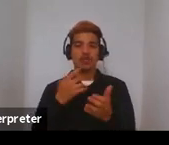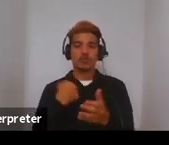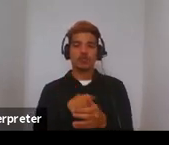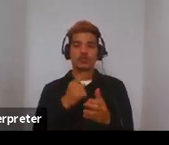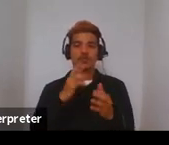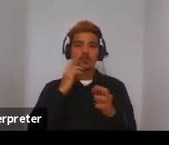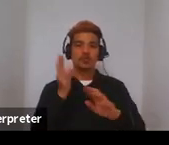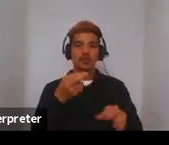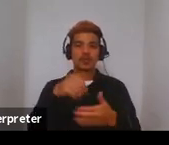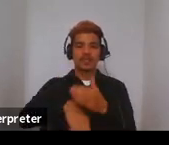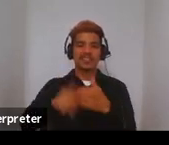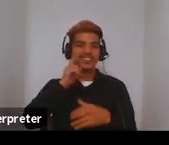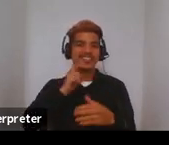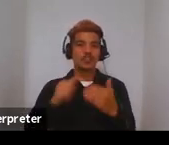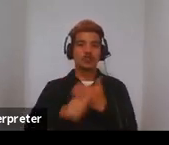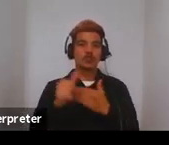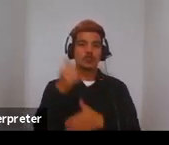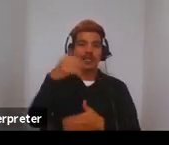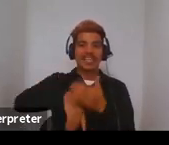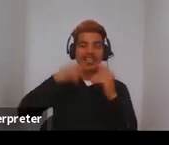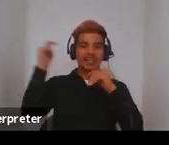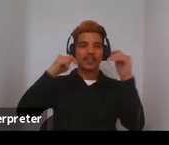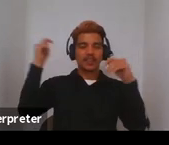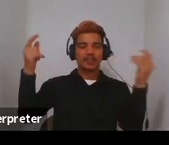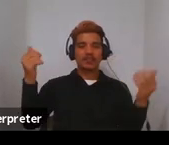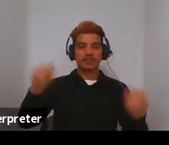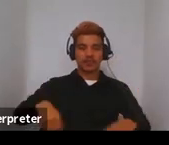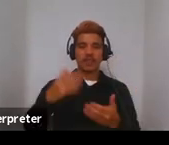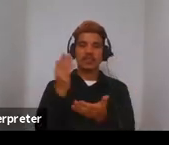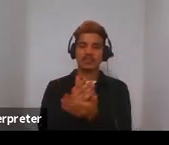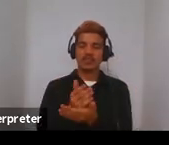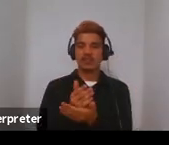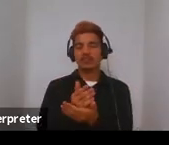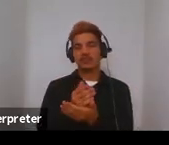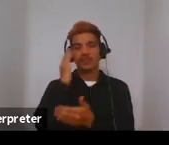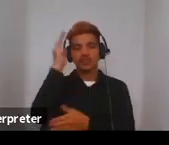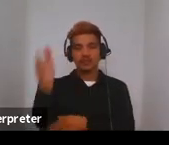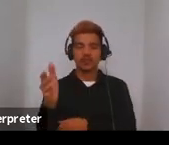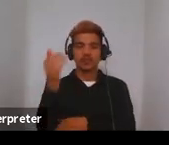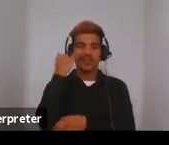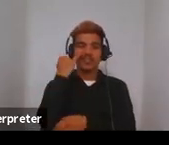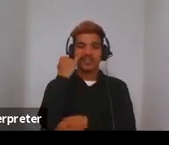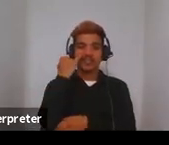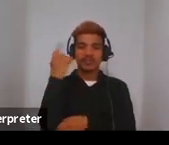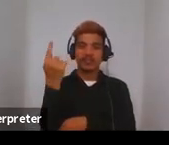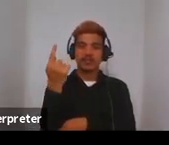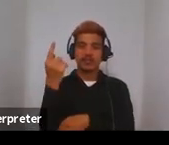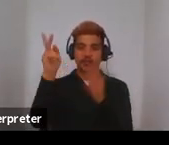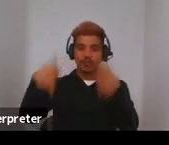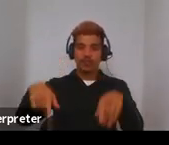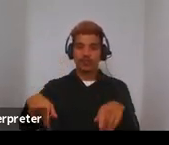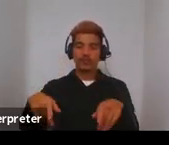can, in theory, it can prevent maybe future victimization if a person is actually